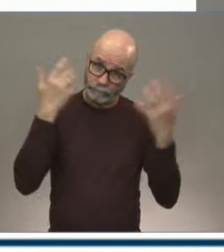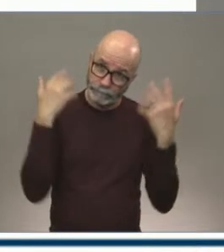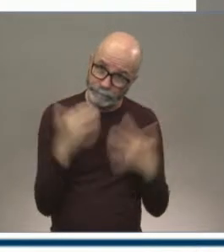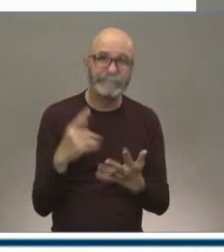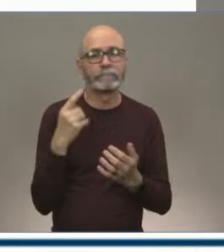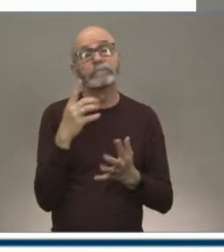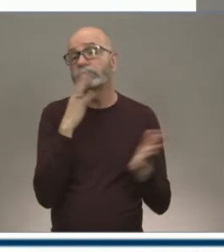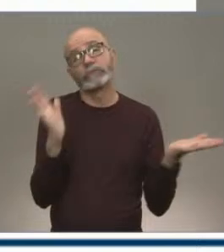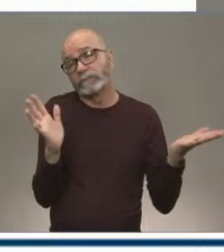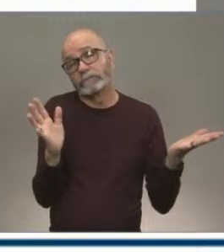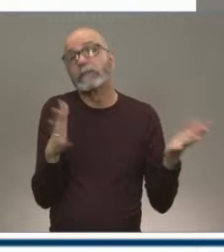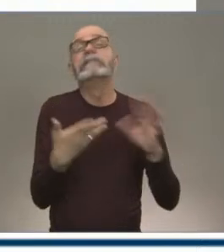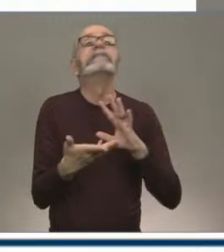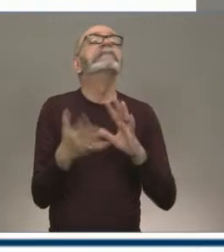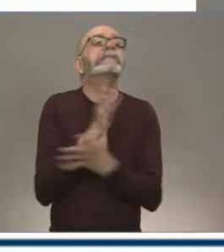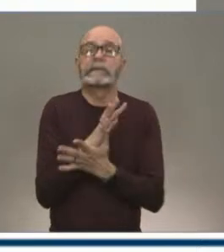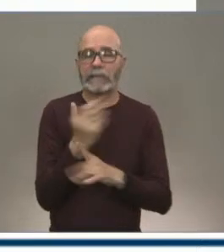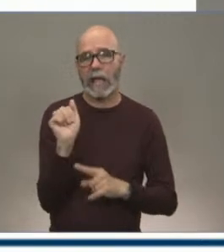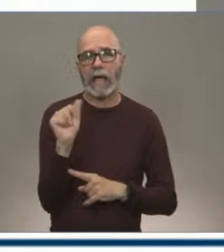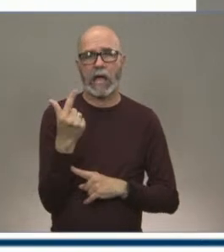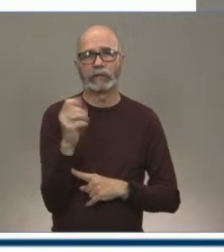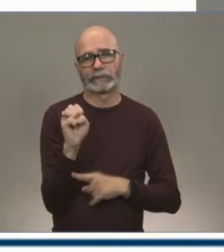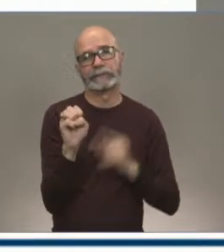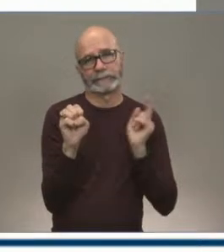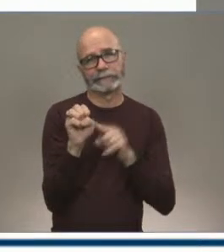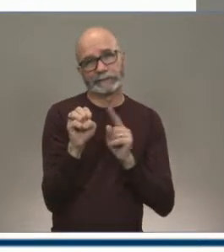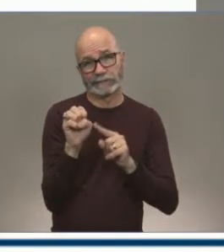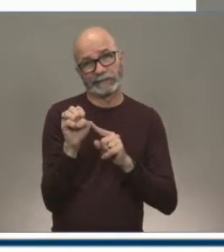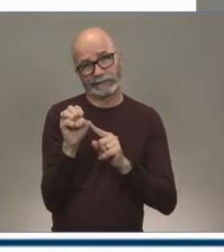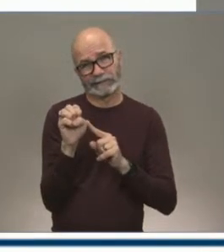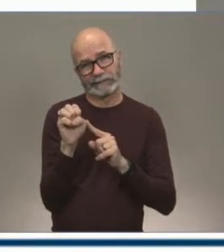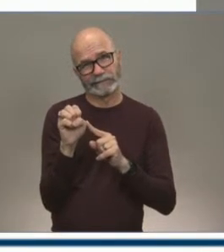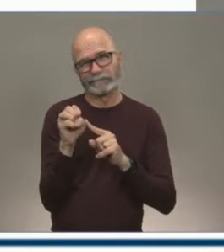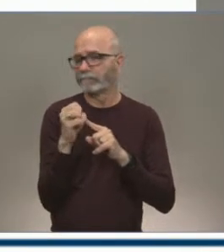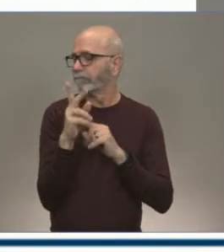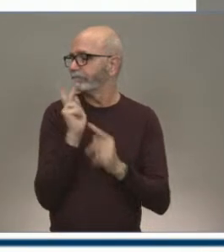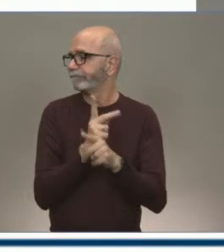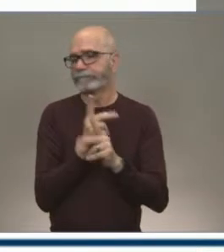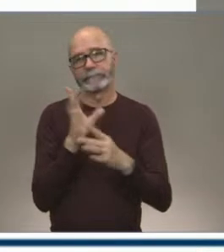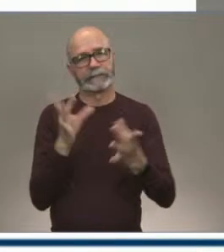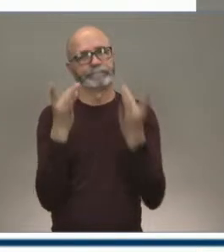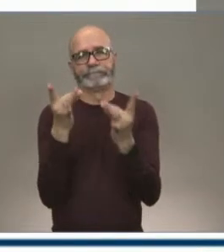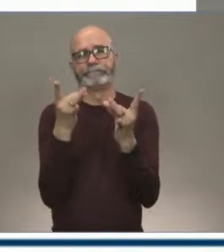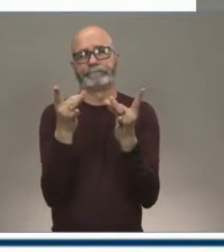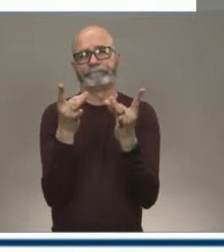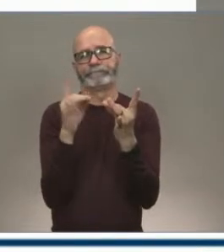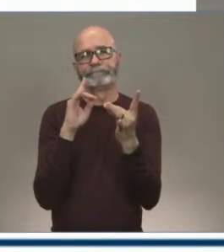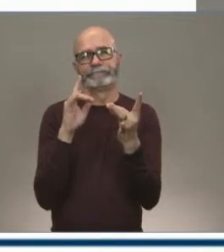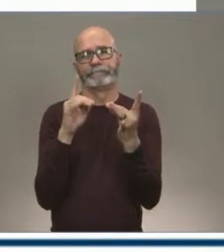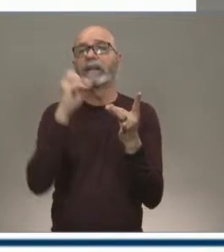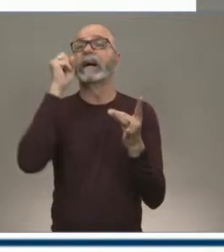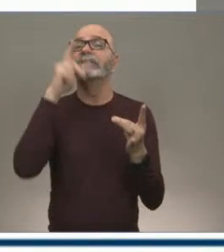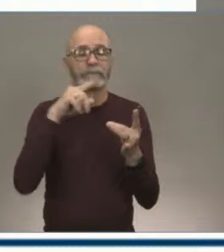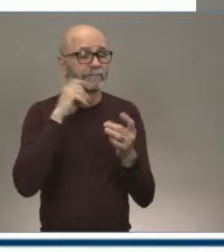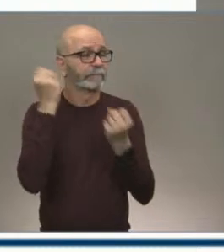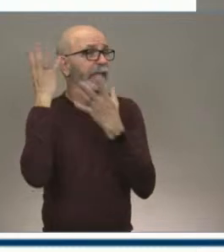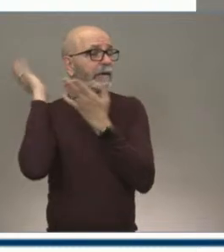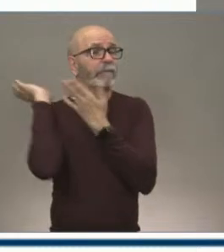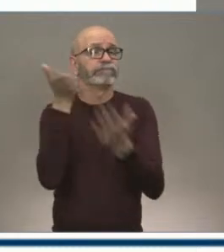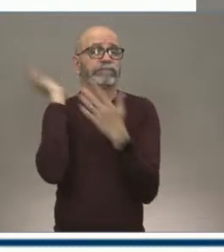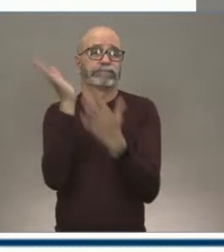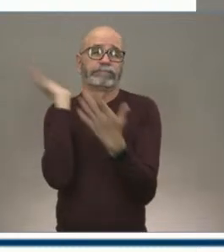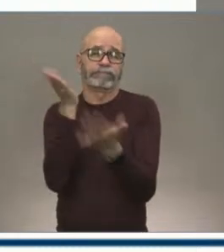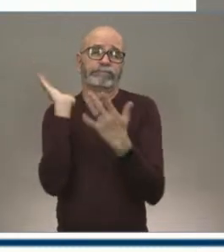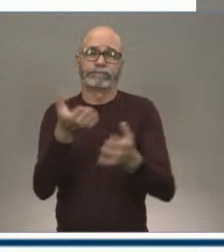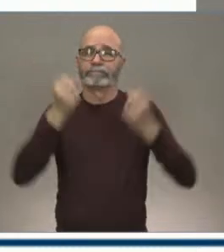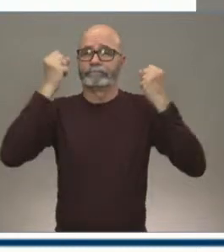process. That is given we have continuing robust supply and given a good epidemiologic